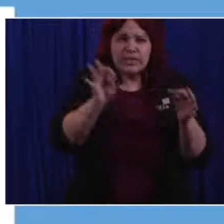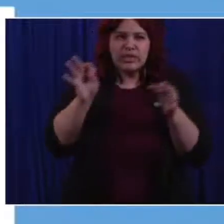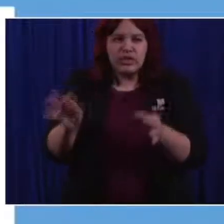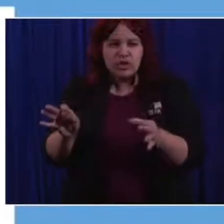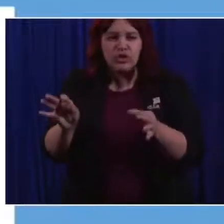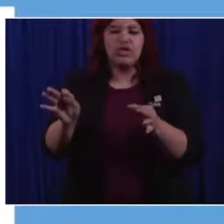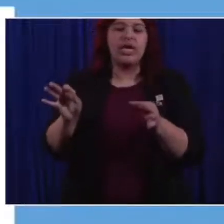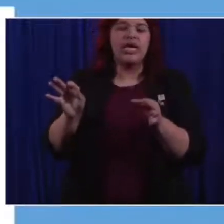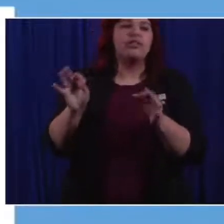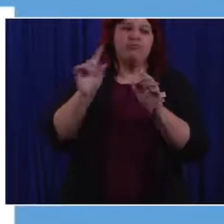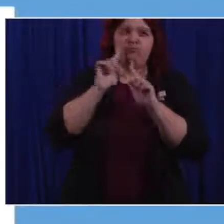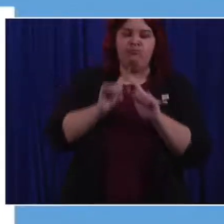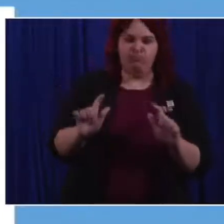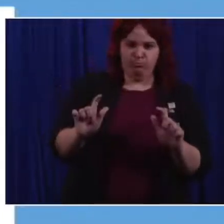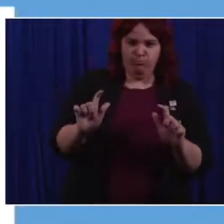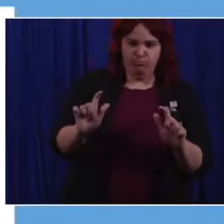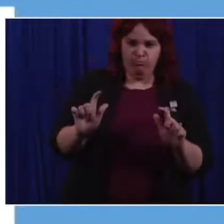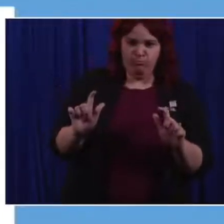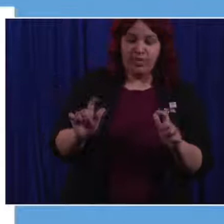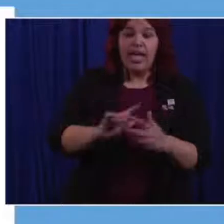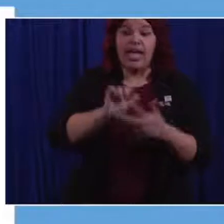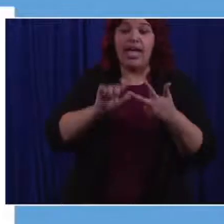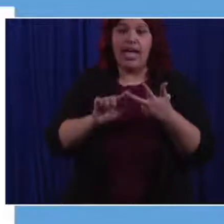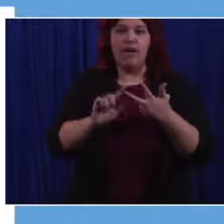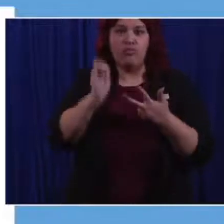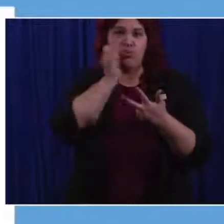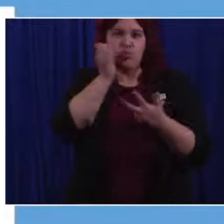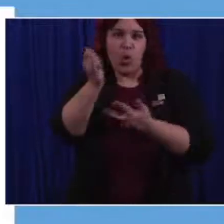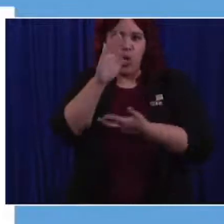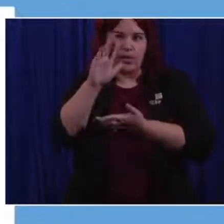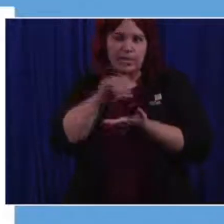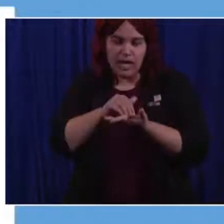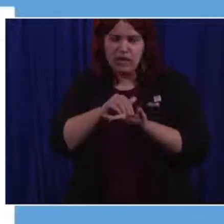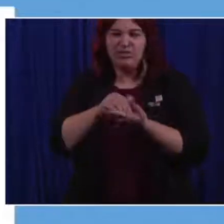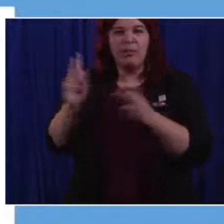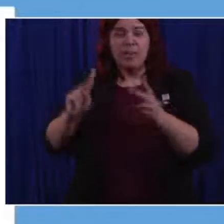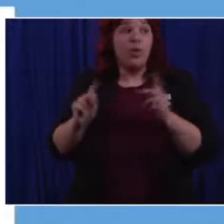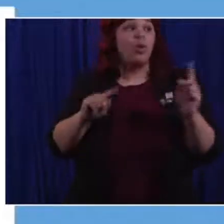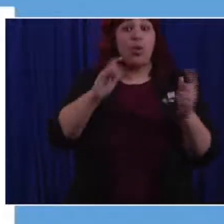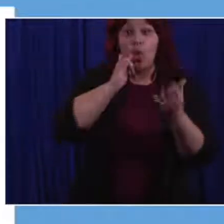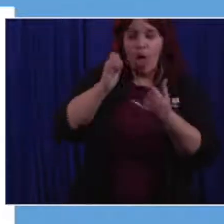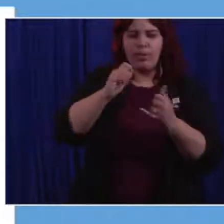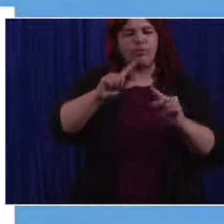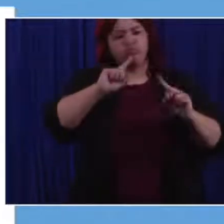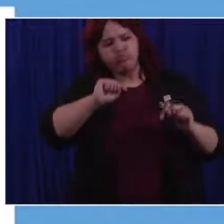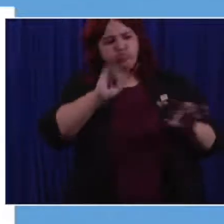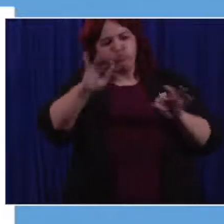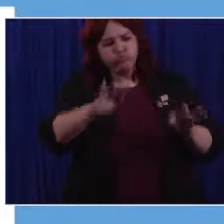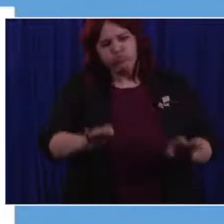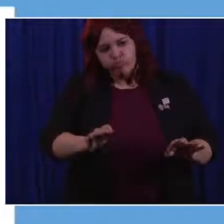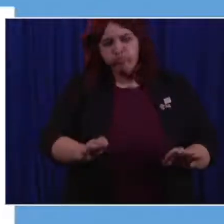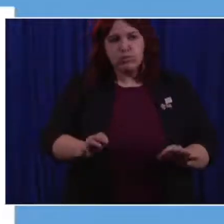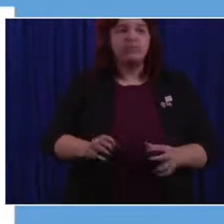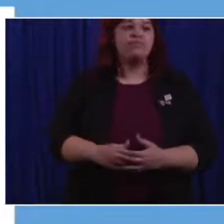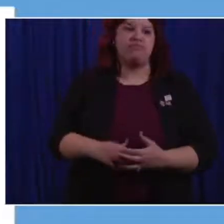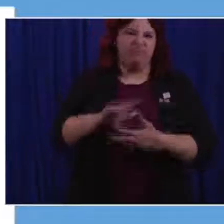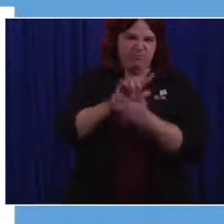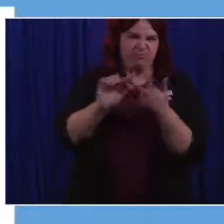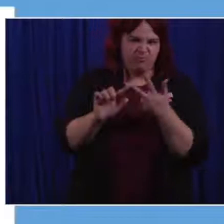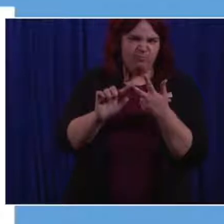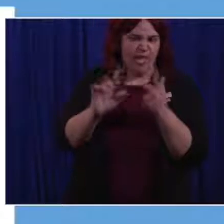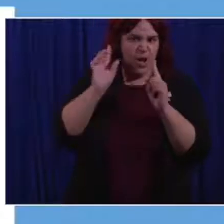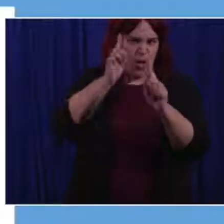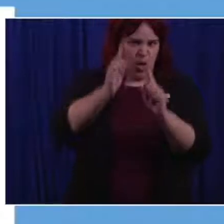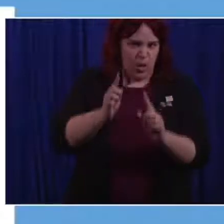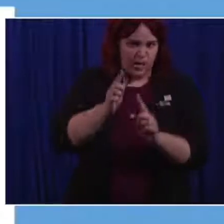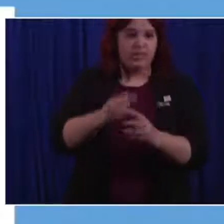Ohio citizens. Those are the three areas we're focused on. I want to show you the next slide, which actually is going to give you an